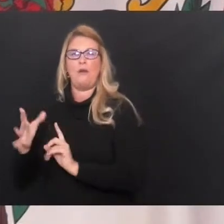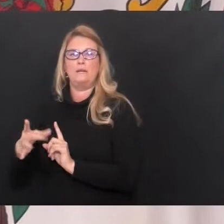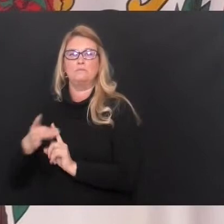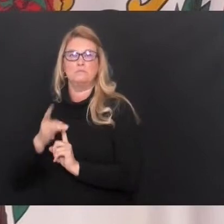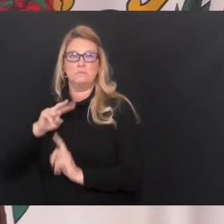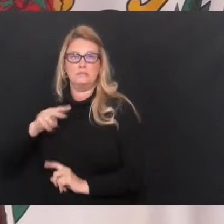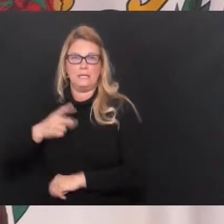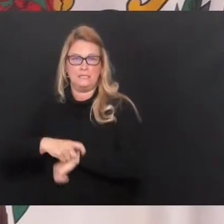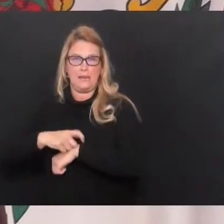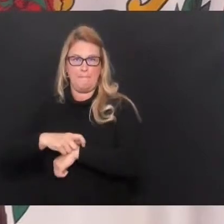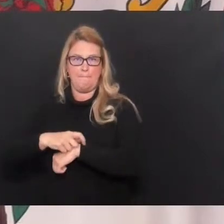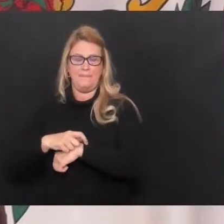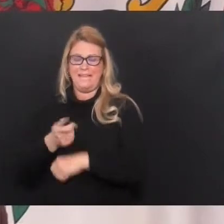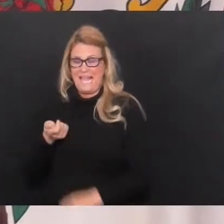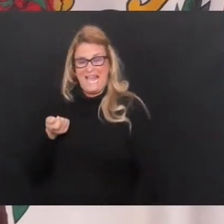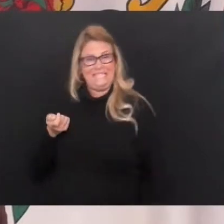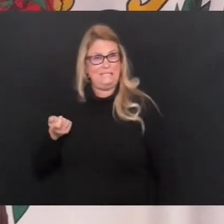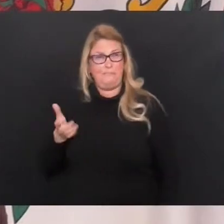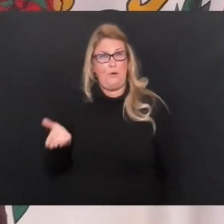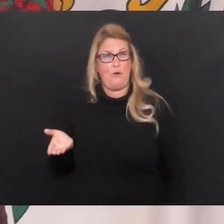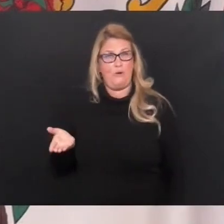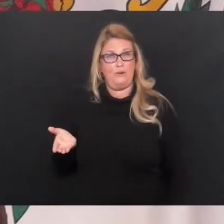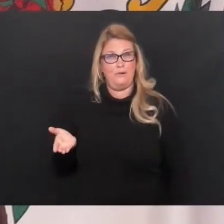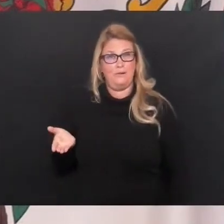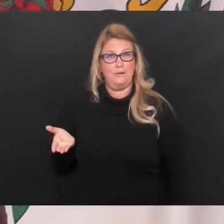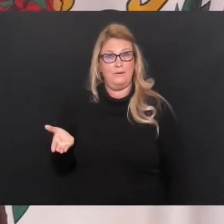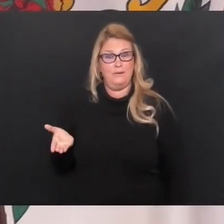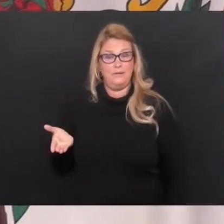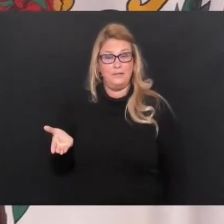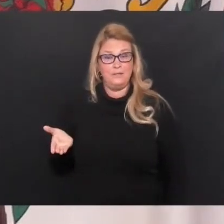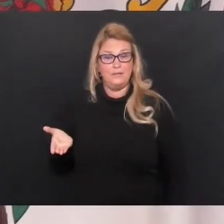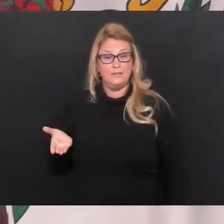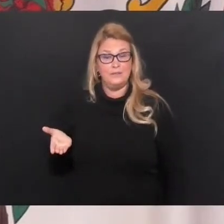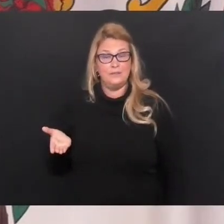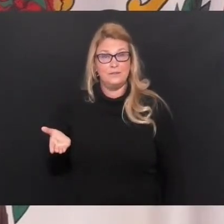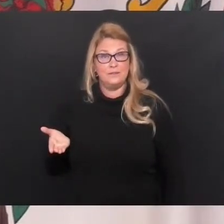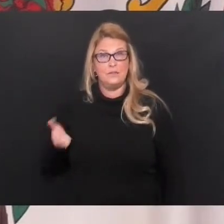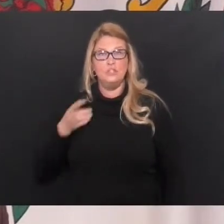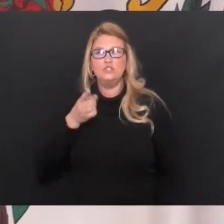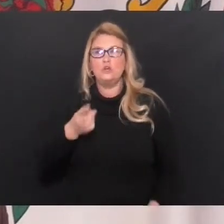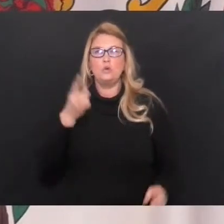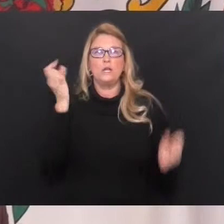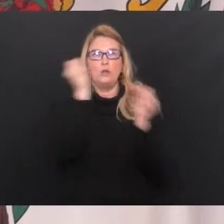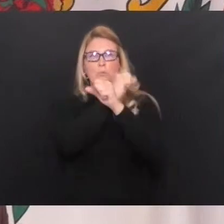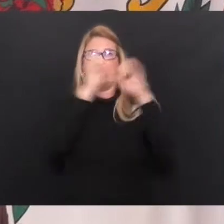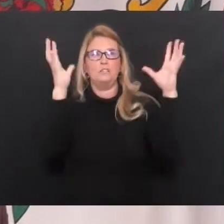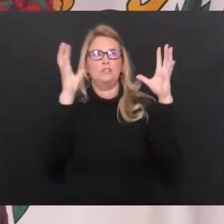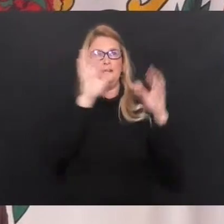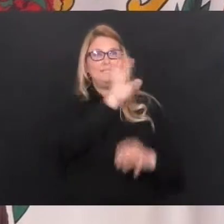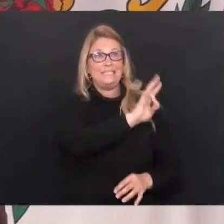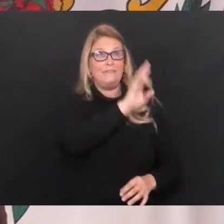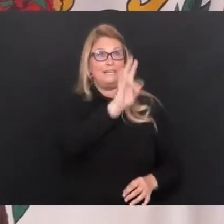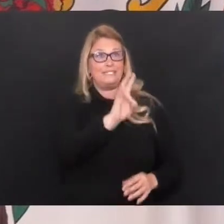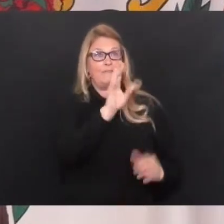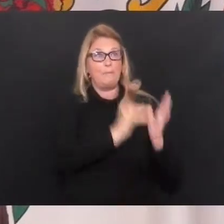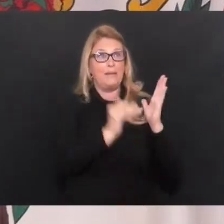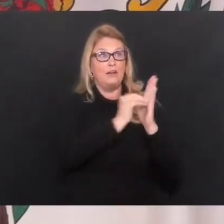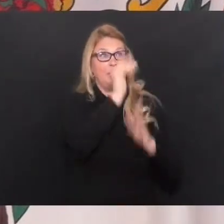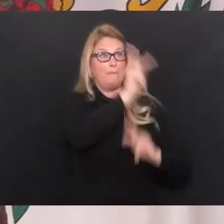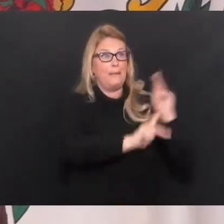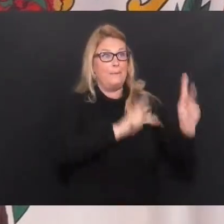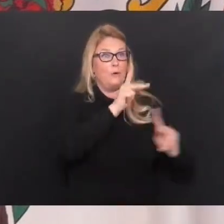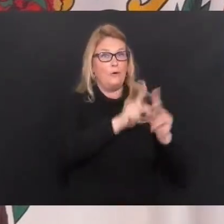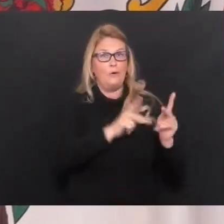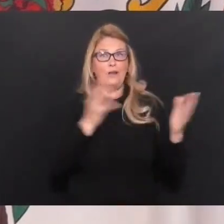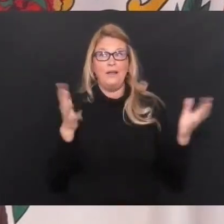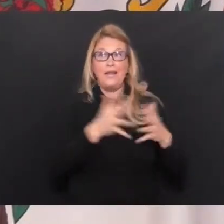so minuscule, it's off the chart. And when you think of 77 million people in